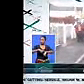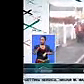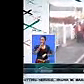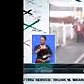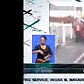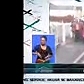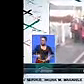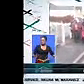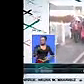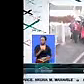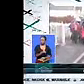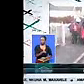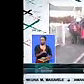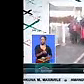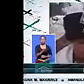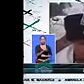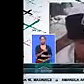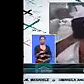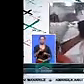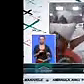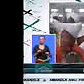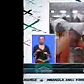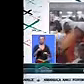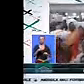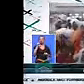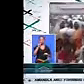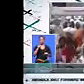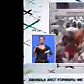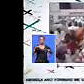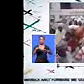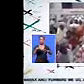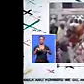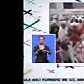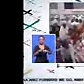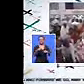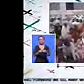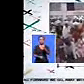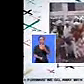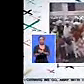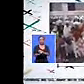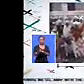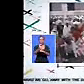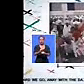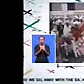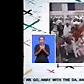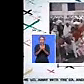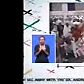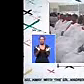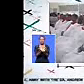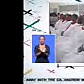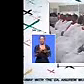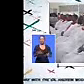DA and ANC mayoral candidates addressed two separate functions. Speaking at an interfaith prayer meeting in